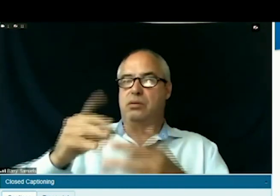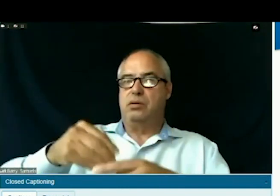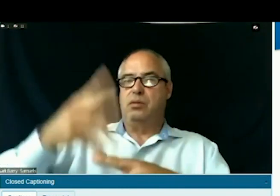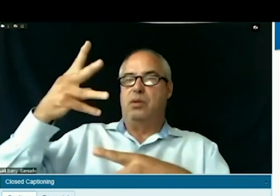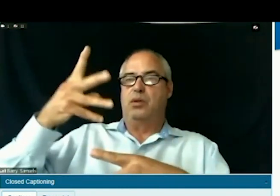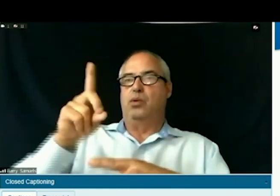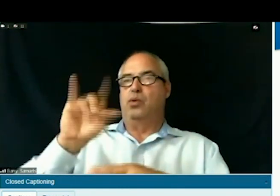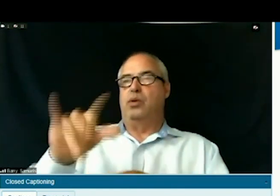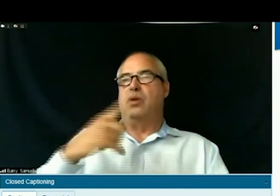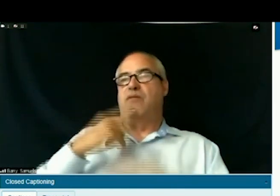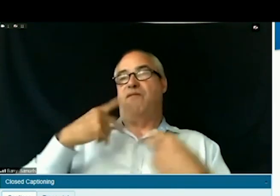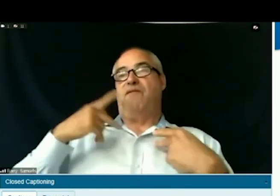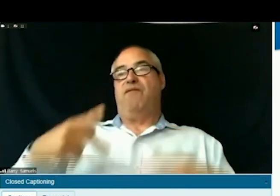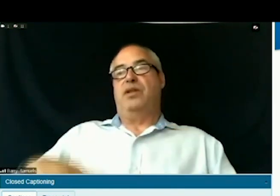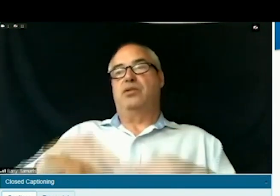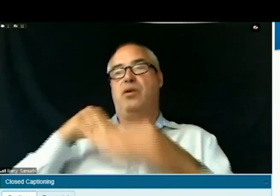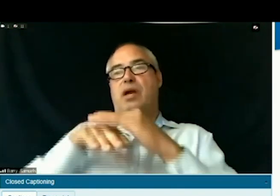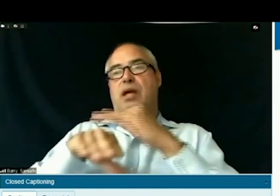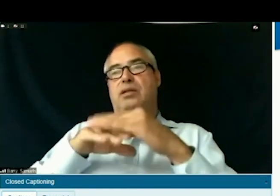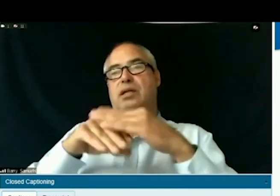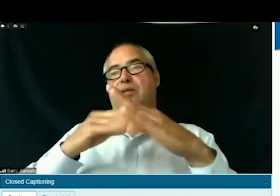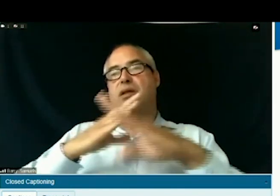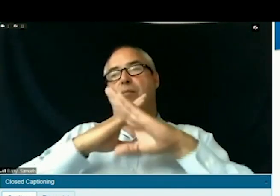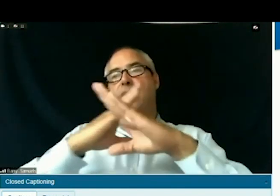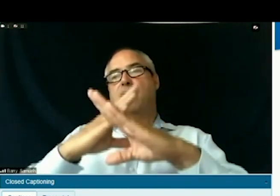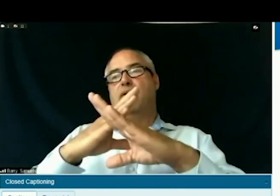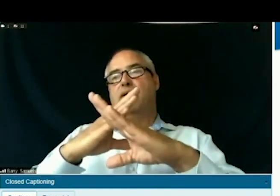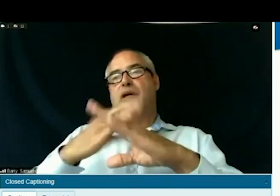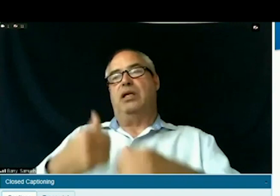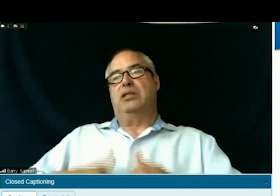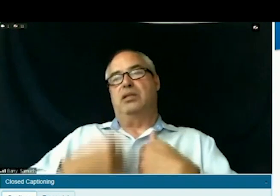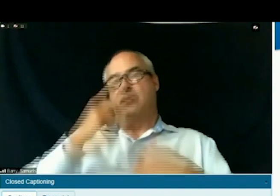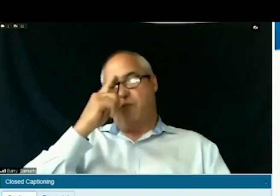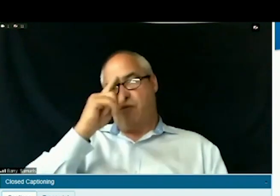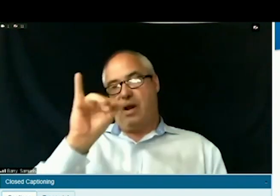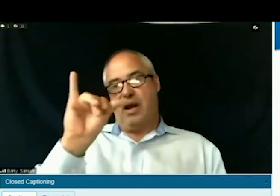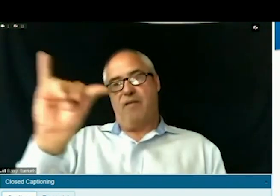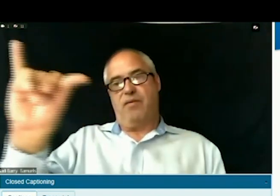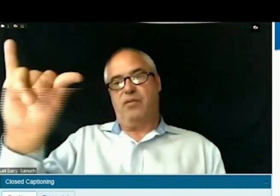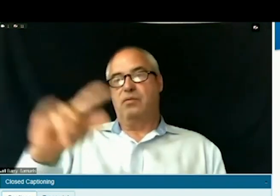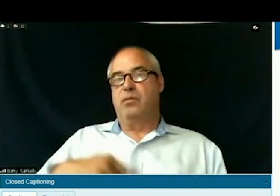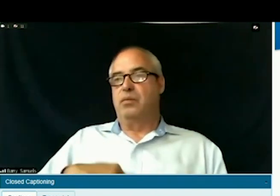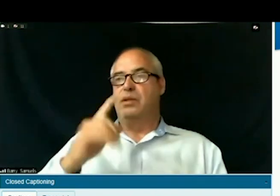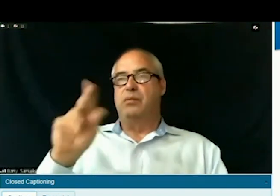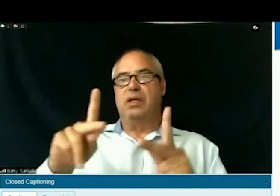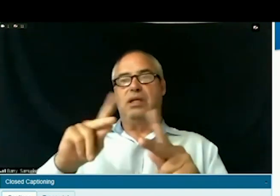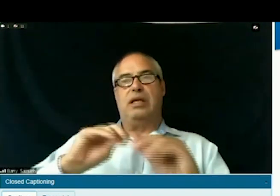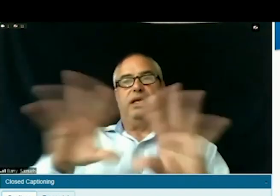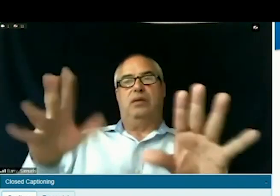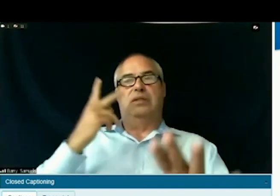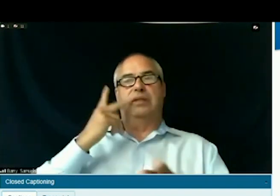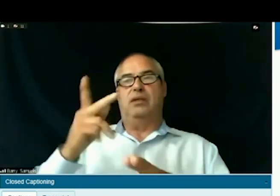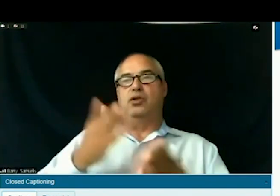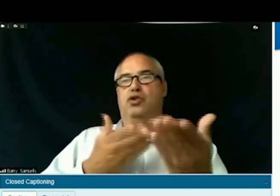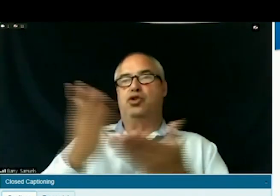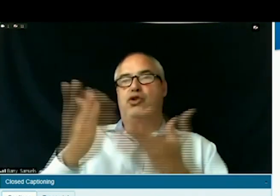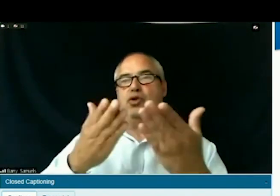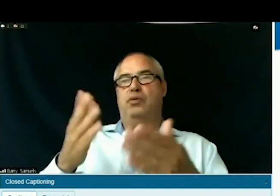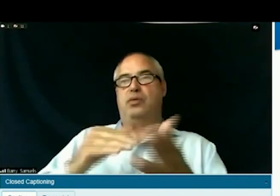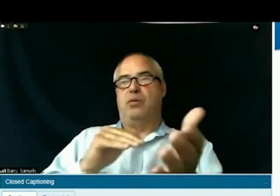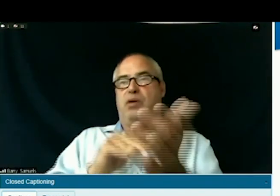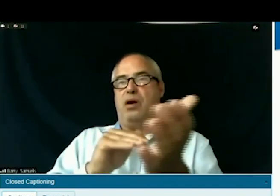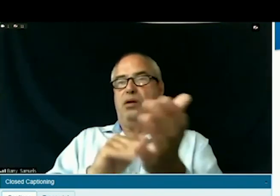that. Physical access barriers have existed forever. Clearly, people weren't seeing their, physicians and their service providers as